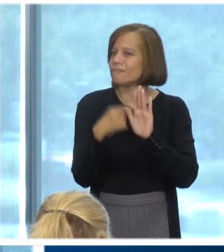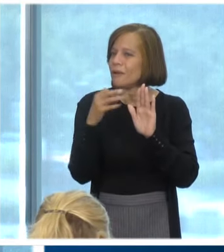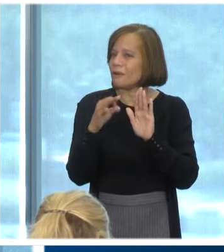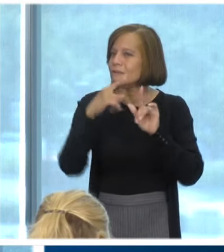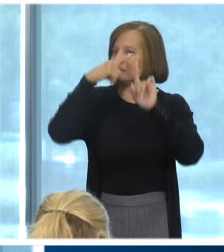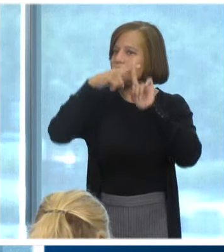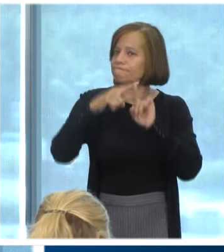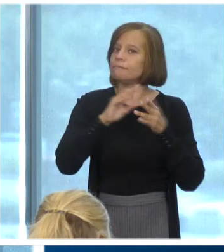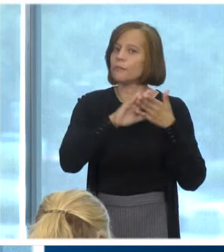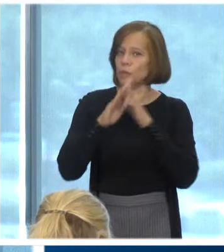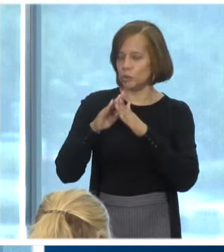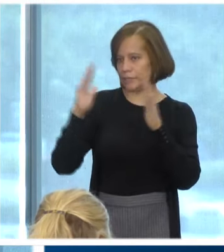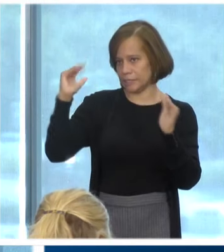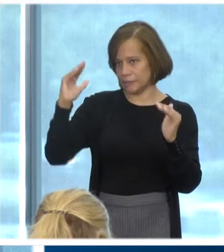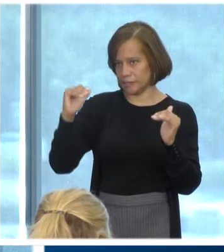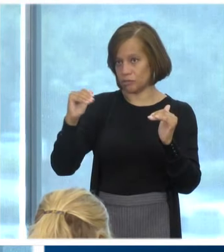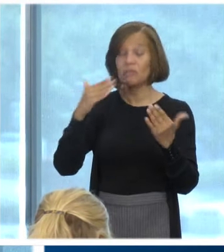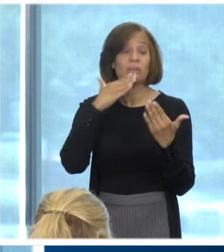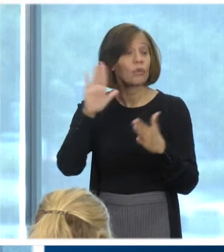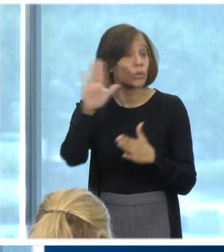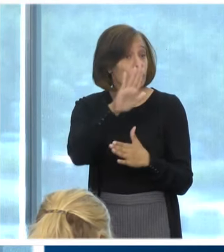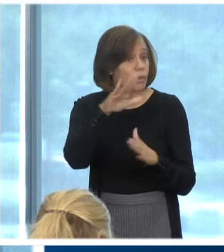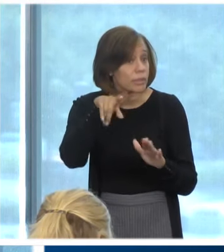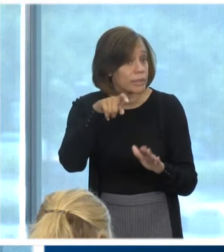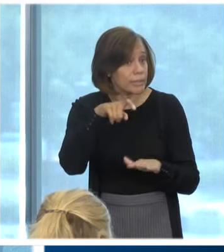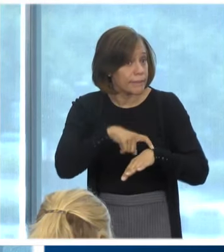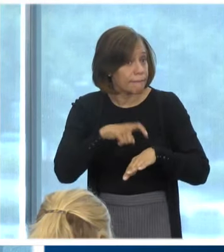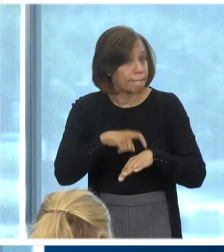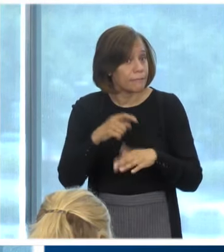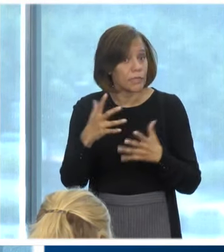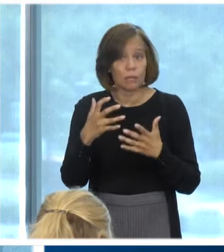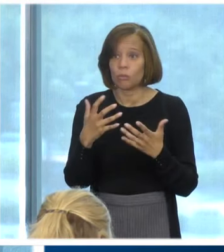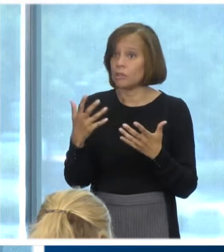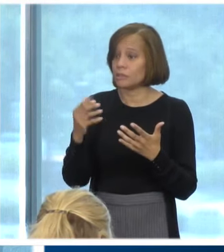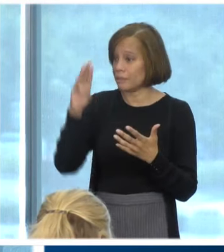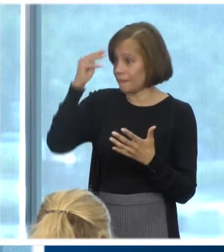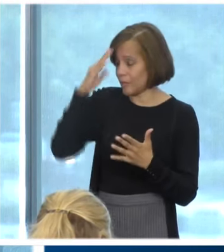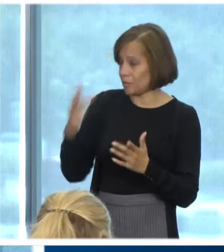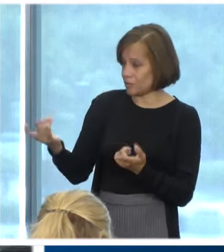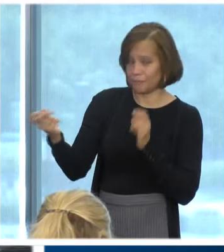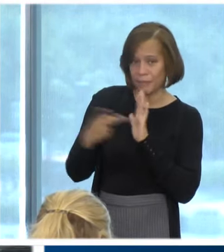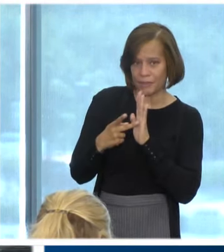expectations. Thank you for your time, and I'd like to invite Mayor Ginther back.